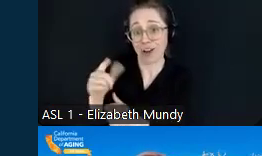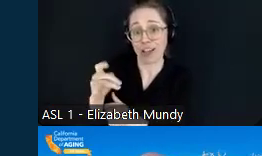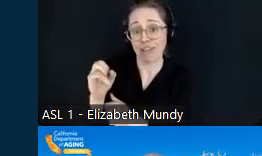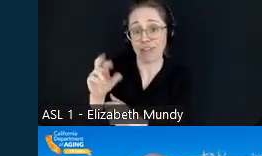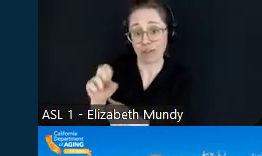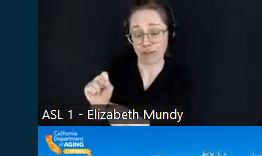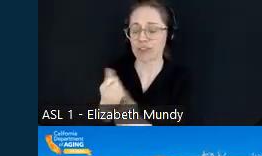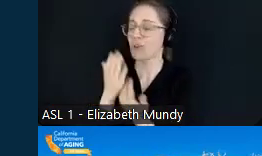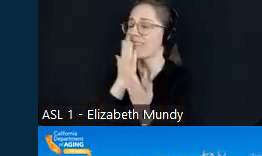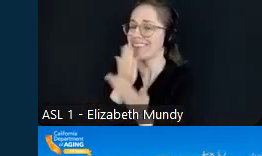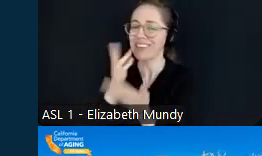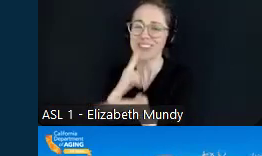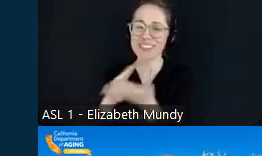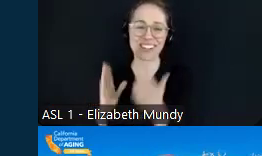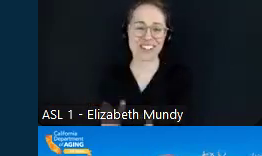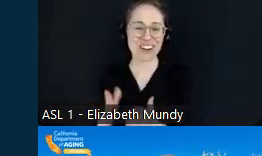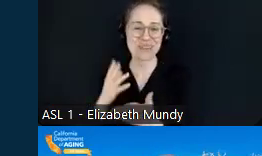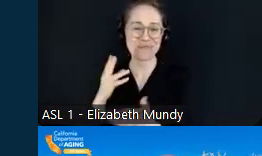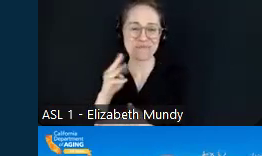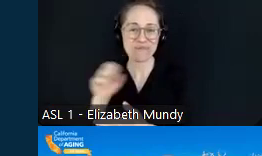us briefly to say hello this morning.